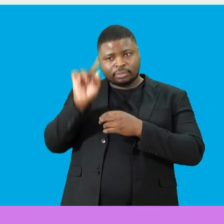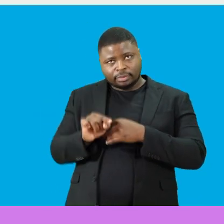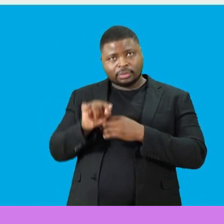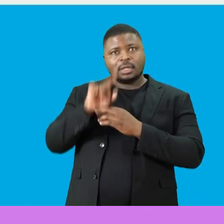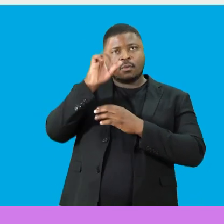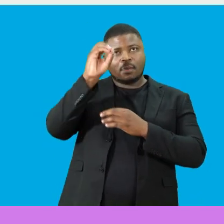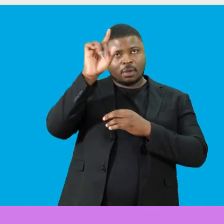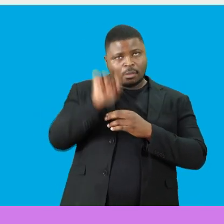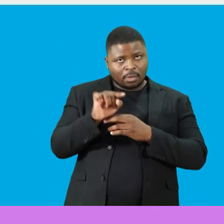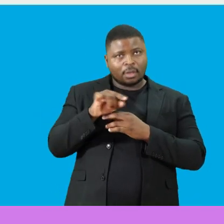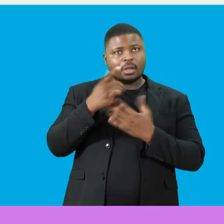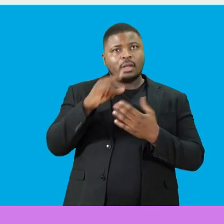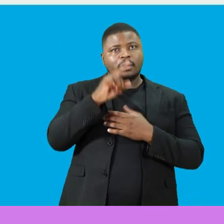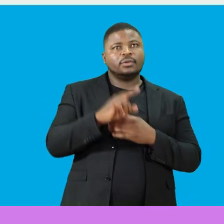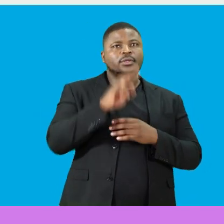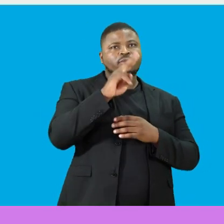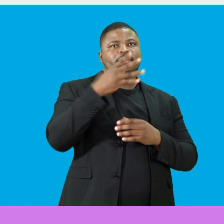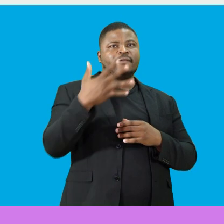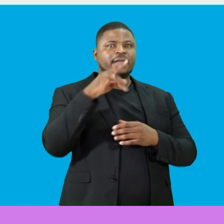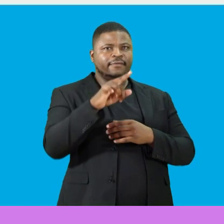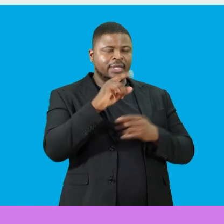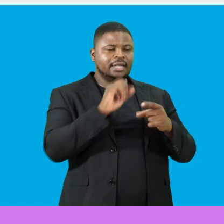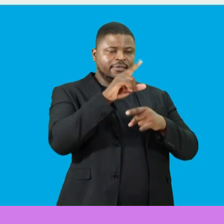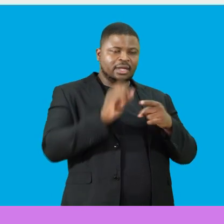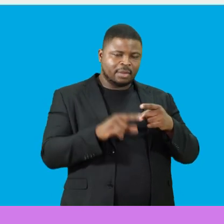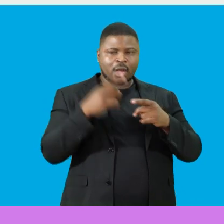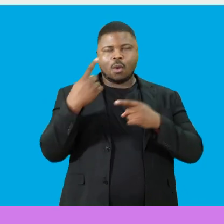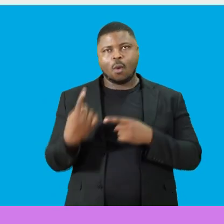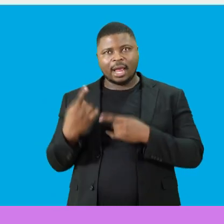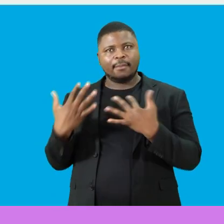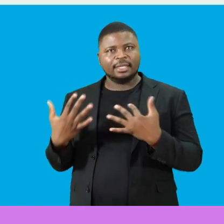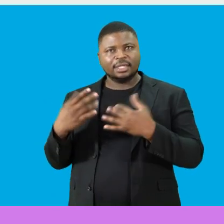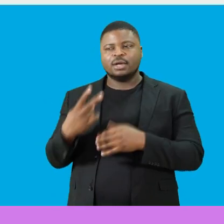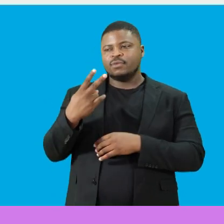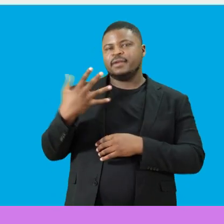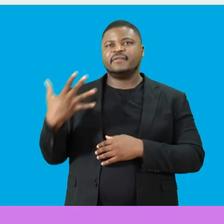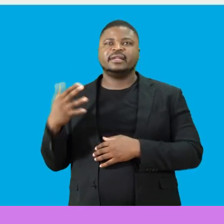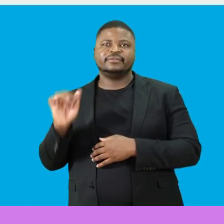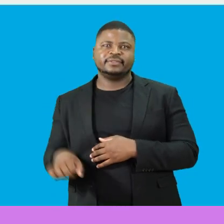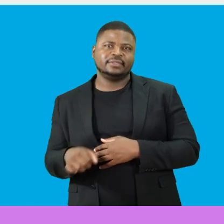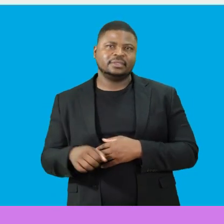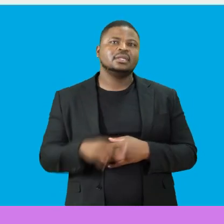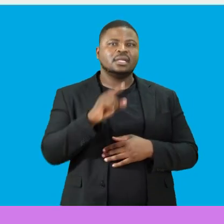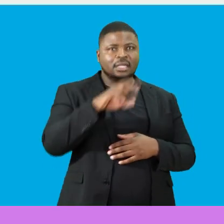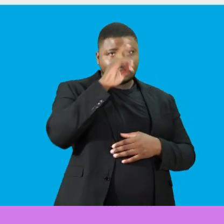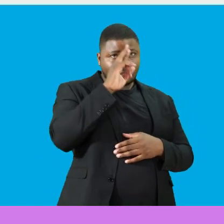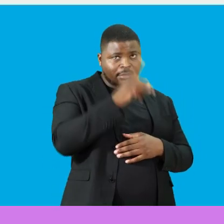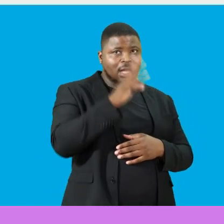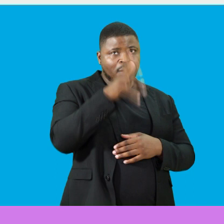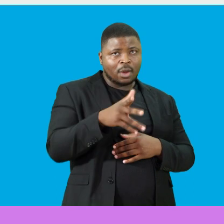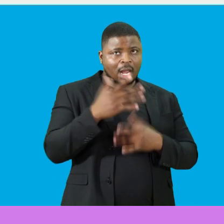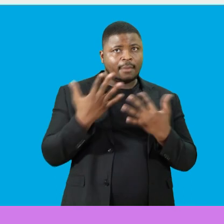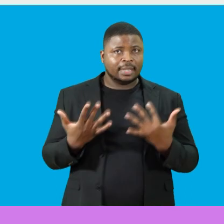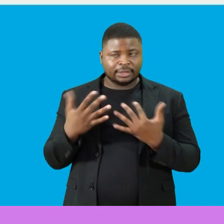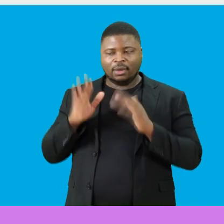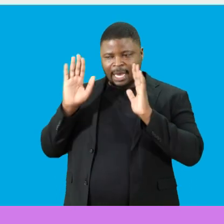another 0. Therefore, 25 divided by 1 will give us 25. Therefore, it means we have, the Rand and the Rand also gives